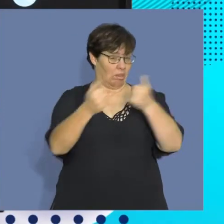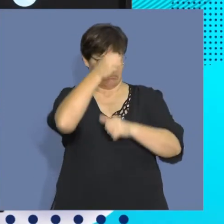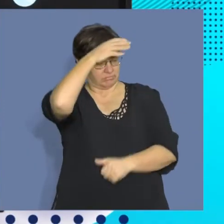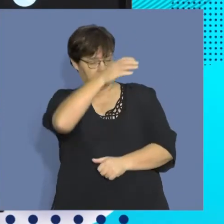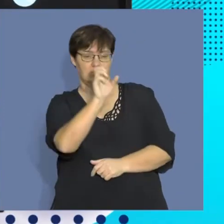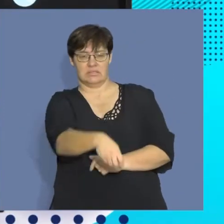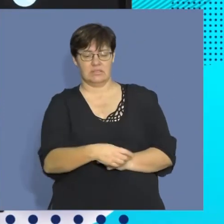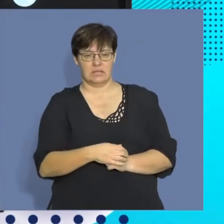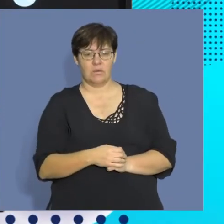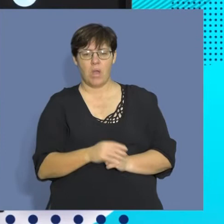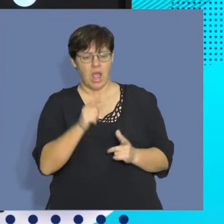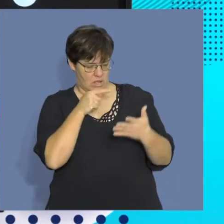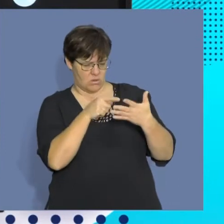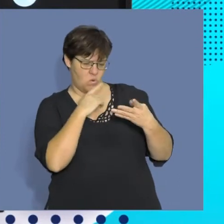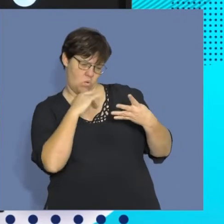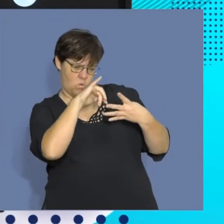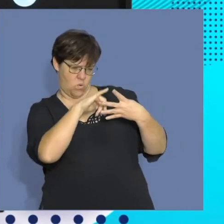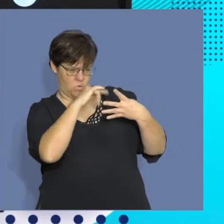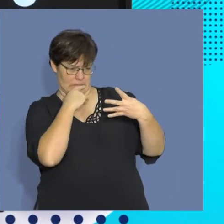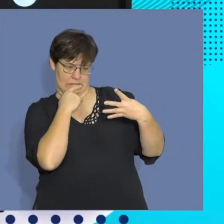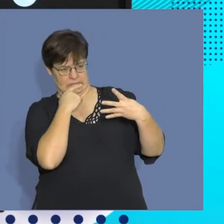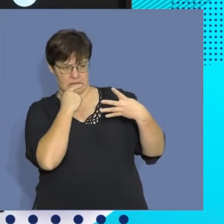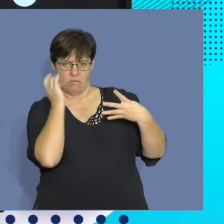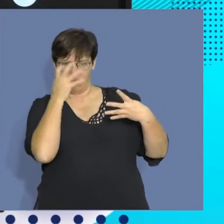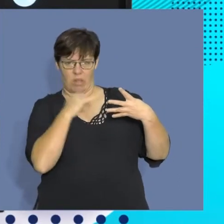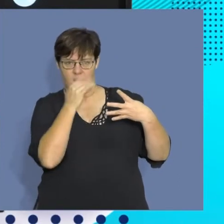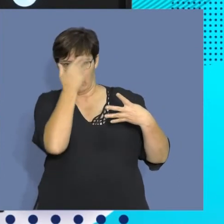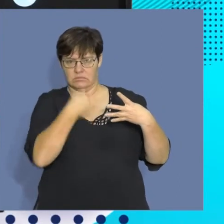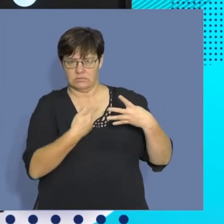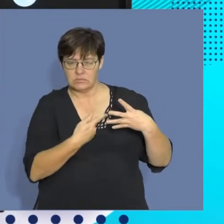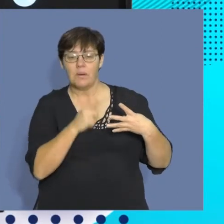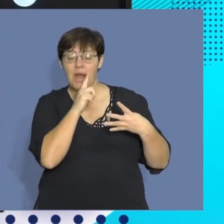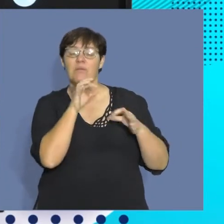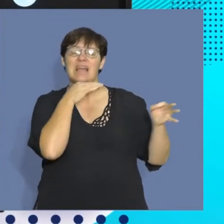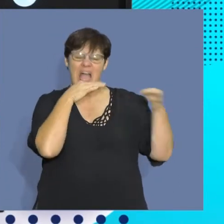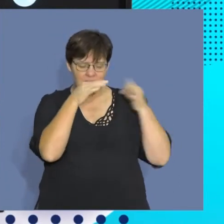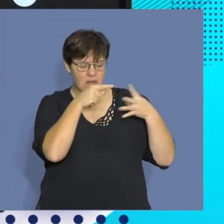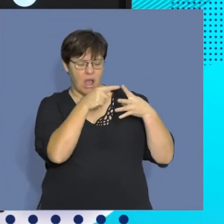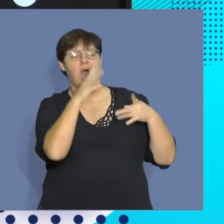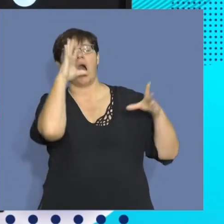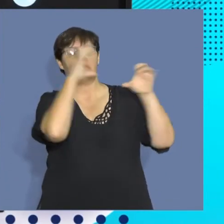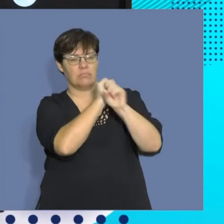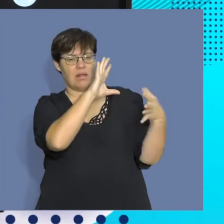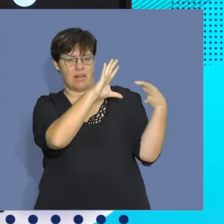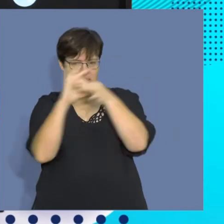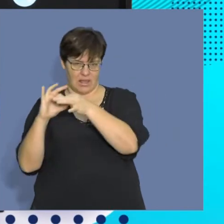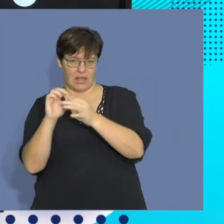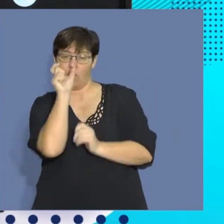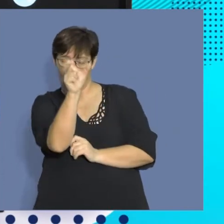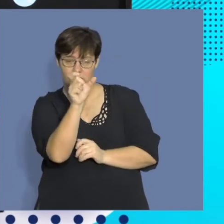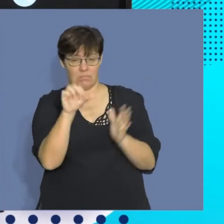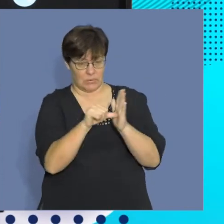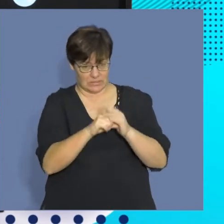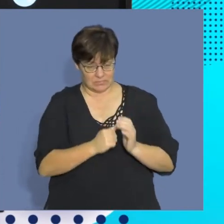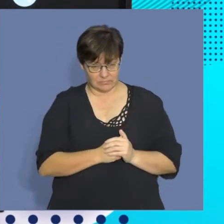well. These terms are often confusing and requires that you analyze these descriptions and be able to link them to the correct term. So I'm